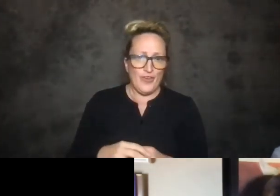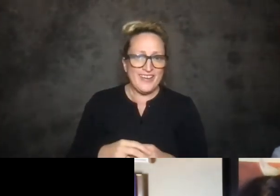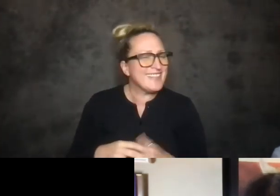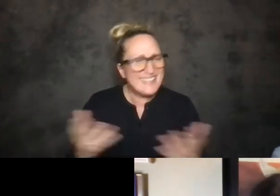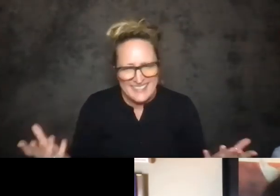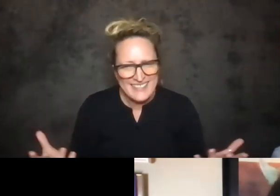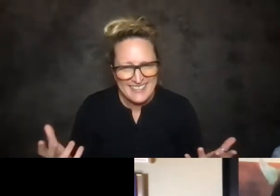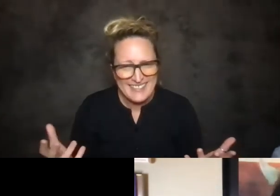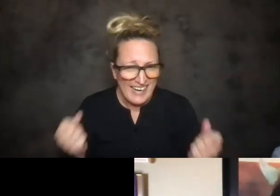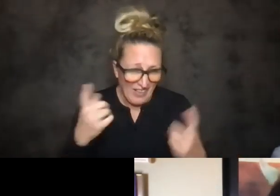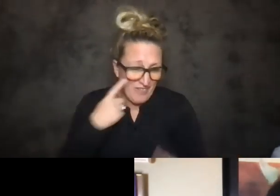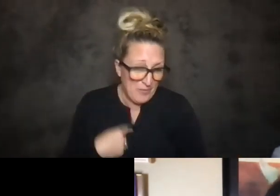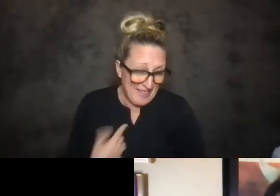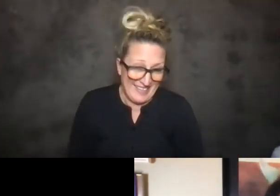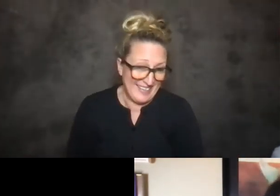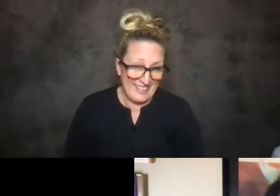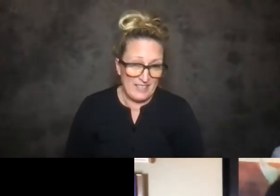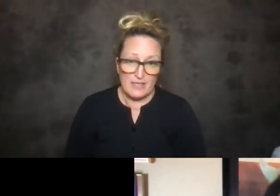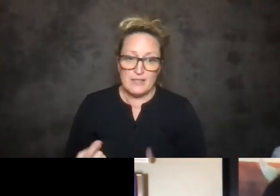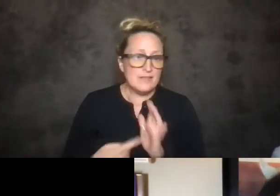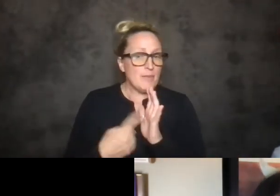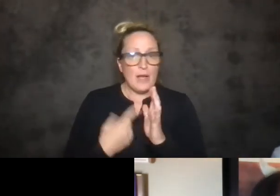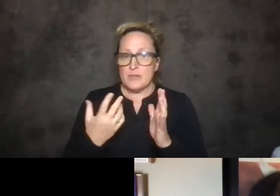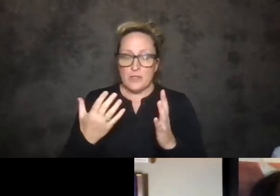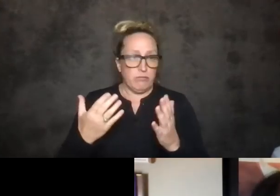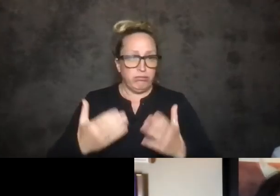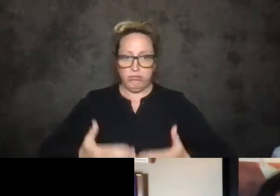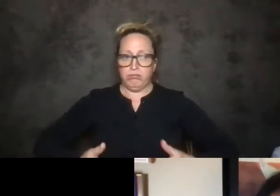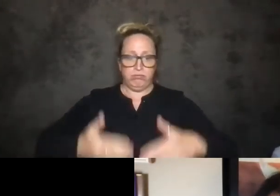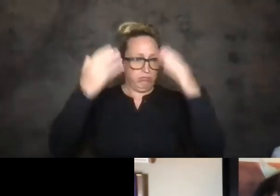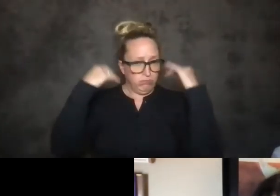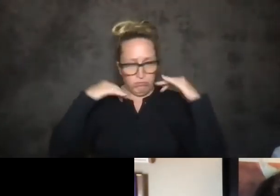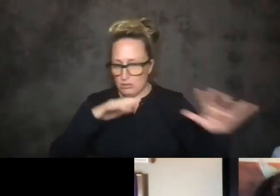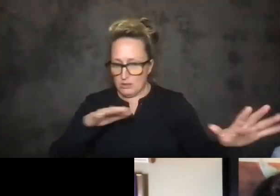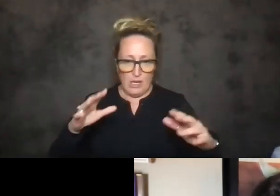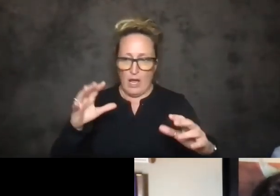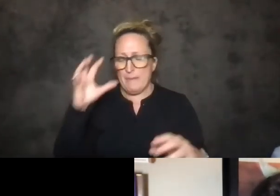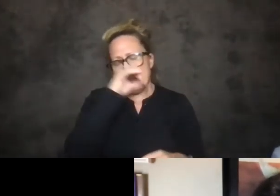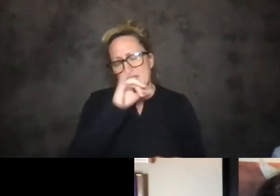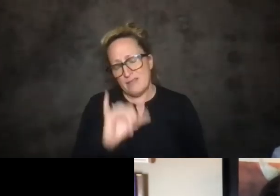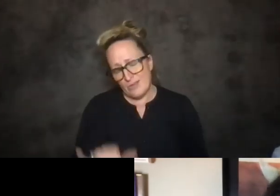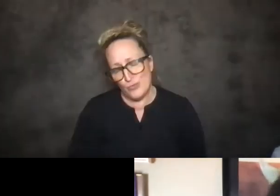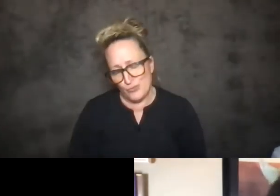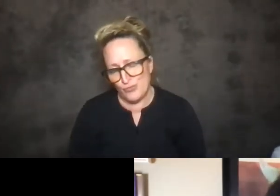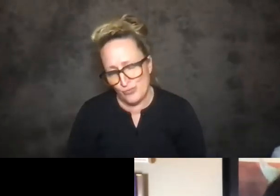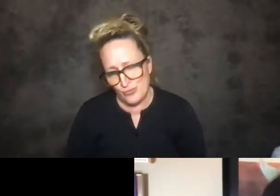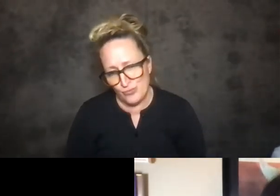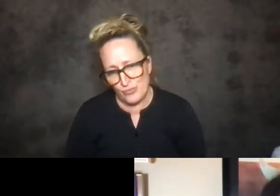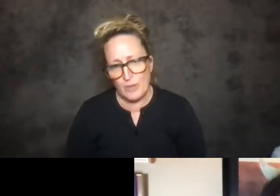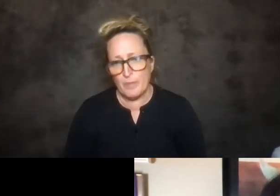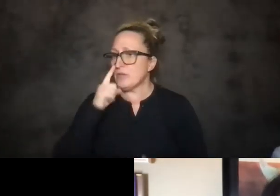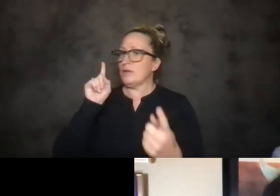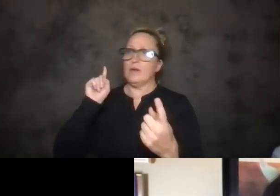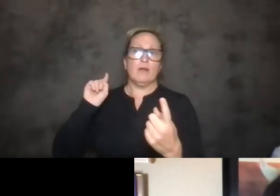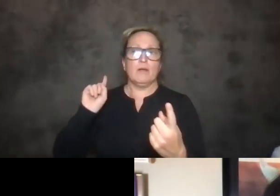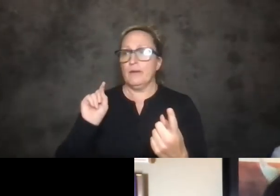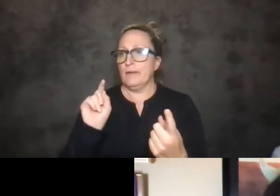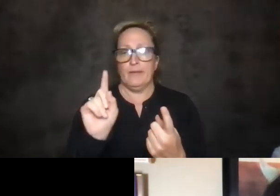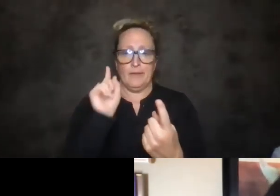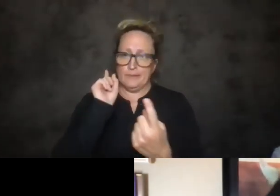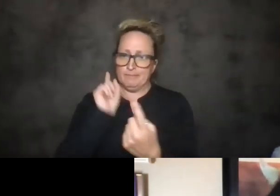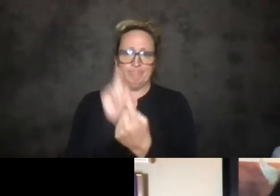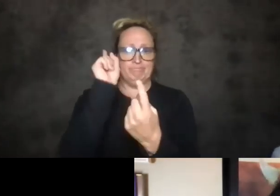A lot of it for me is sometimes it gets so overwhelming and I miss that too, but it's running into, you